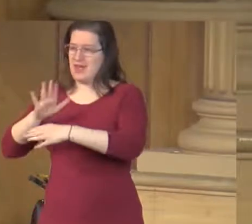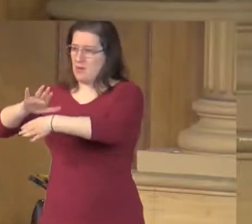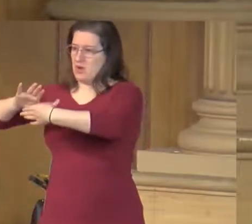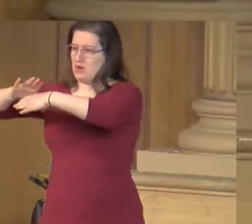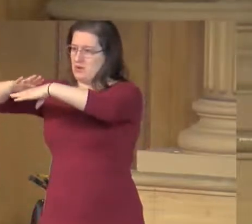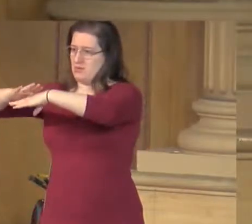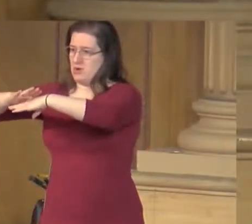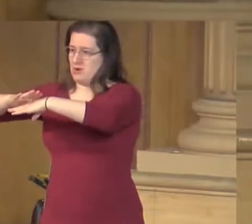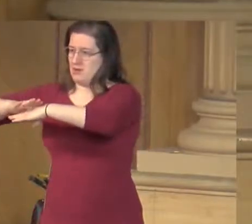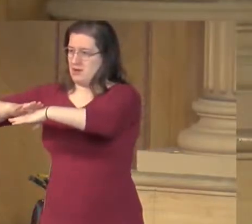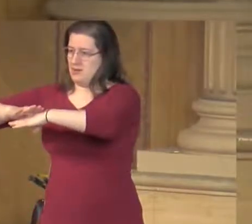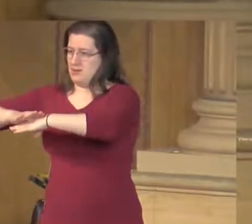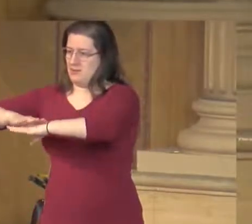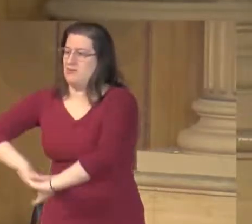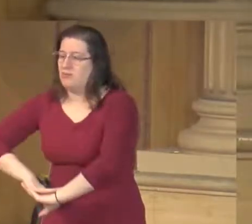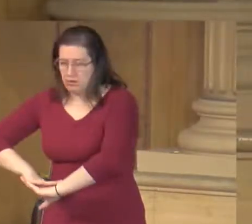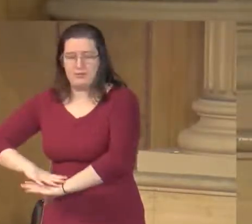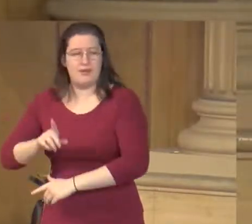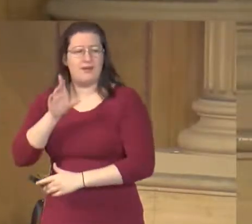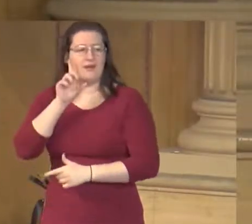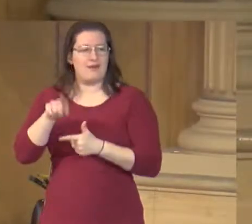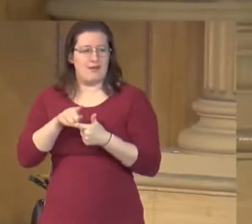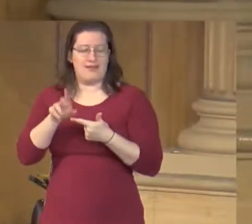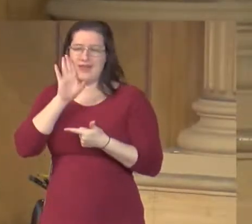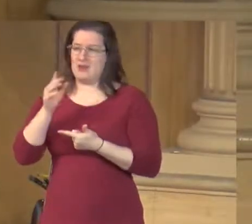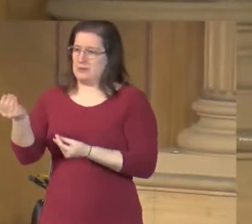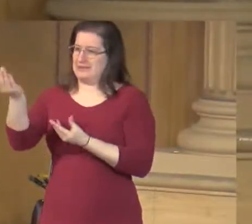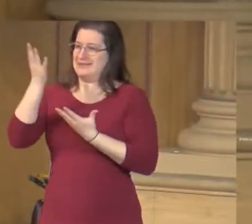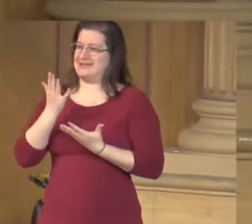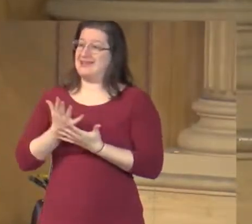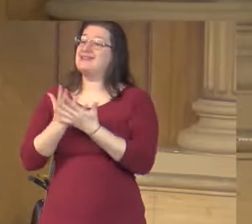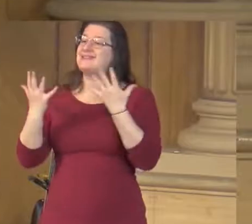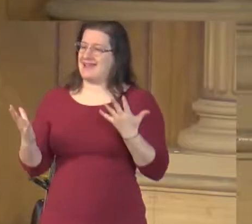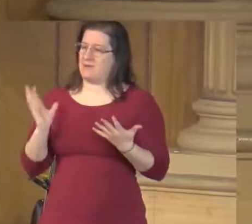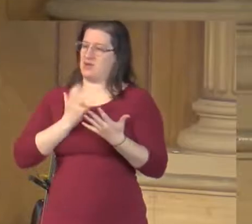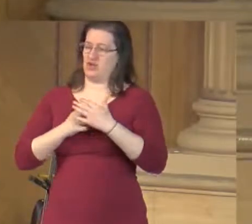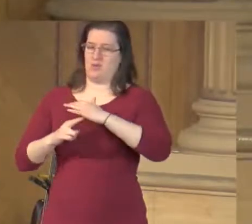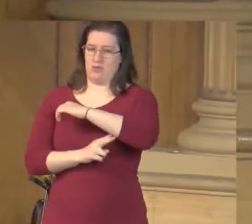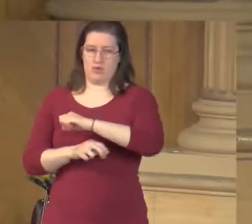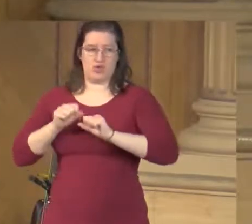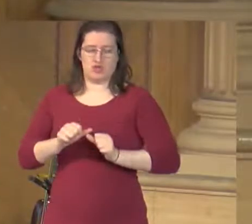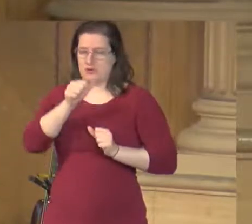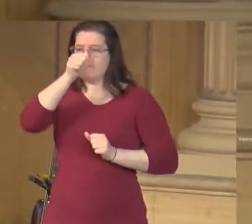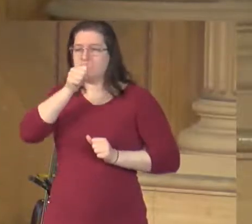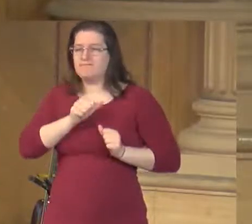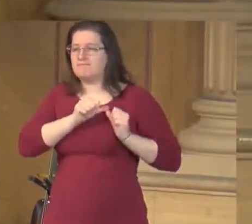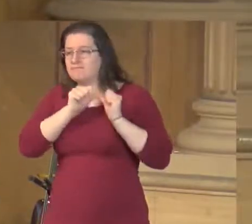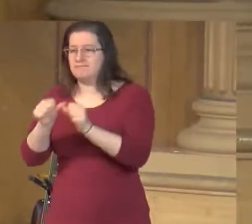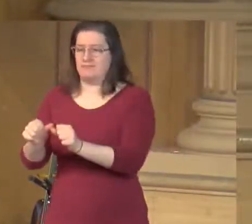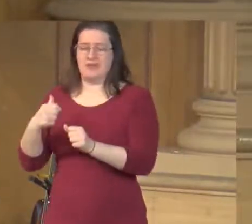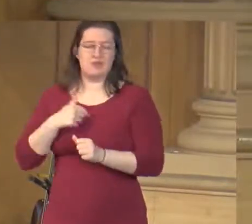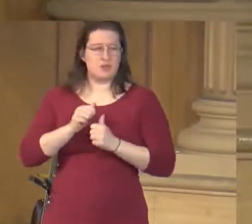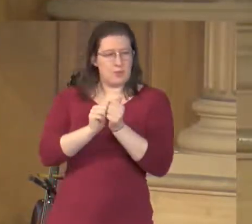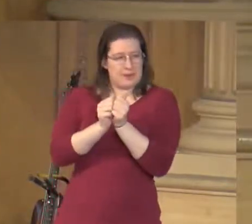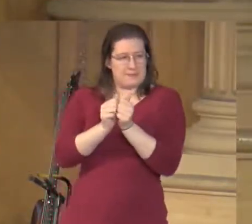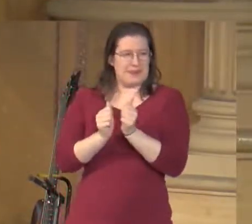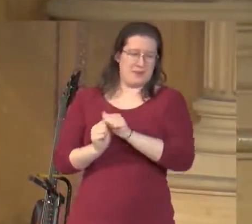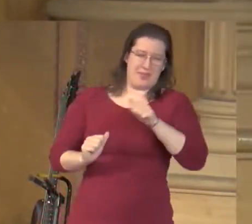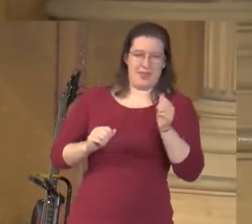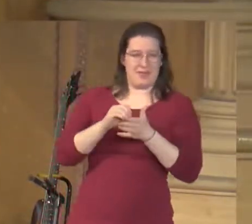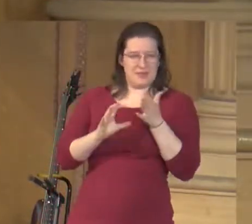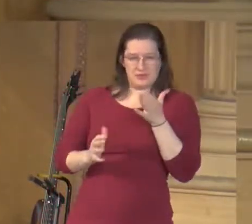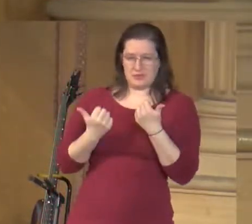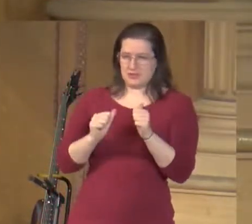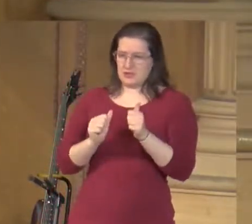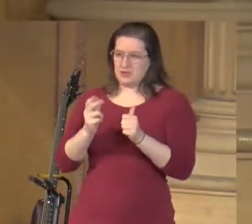until they buckled. And then it would tell us what weight that bridge truss could hold. And so we were all kind of competing against one another to see how